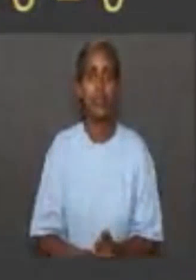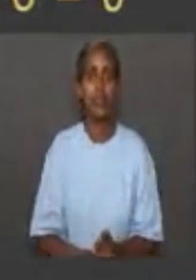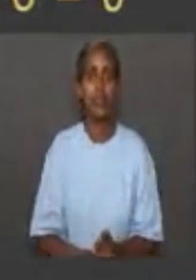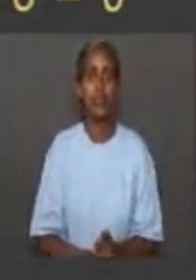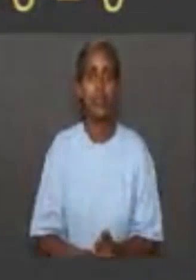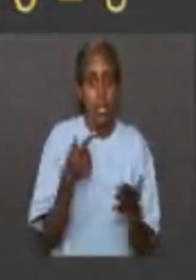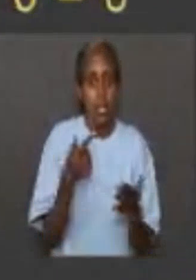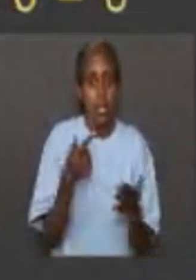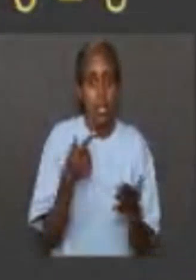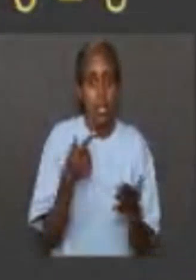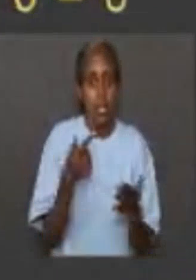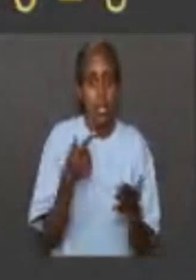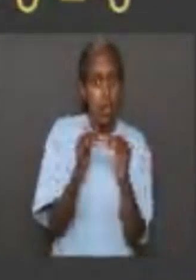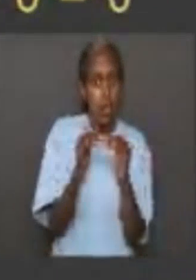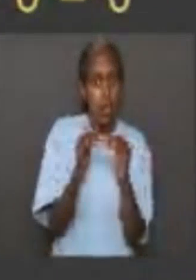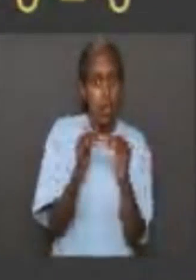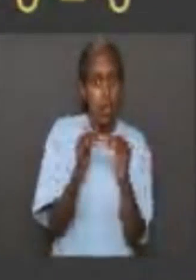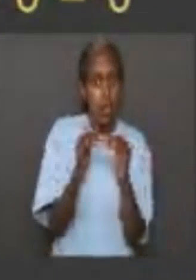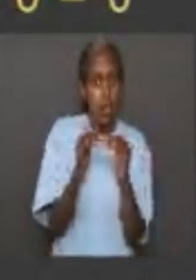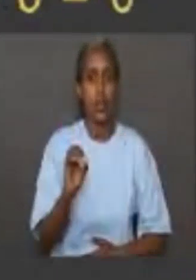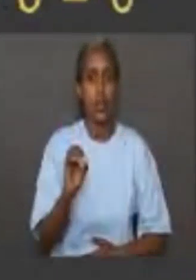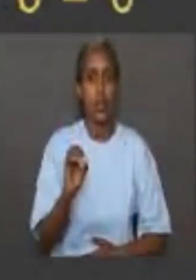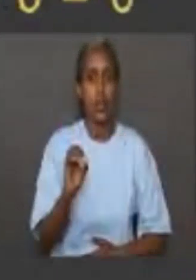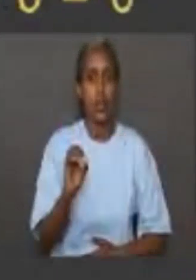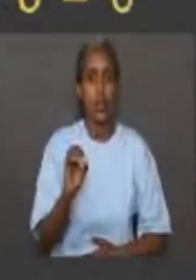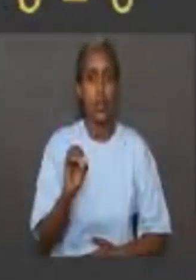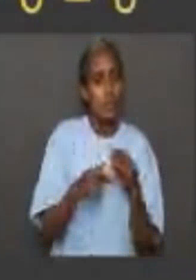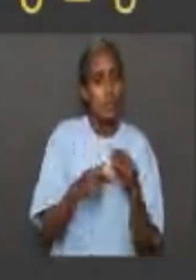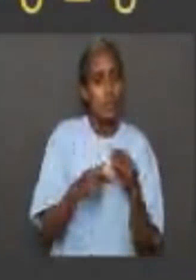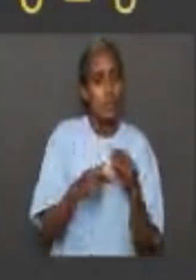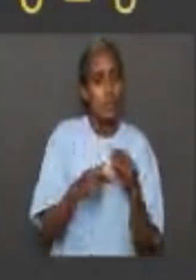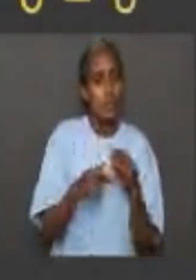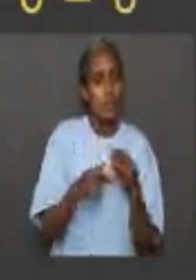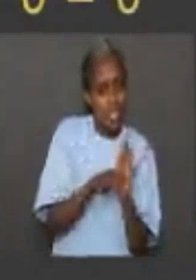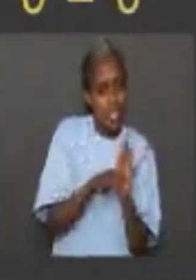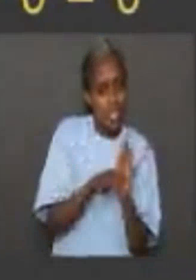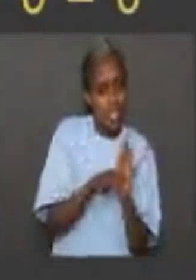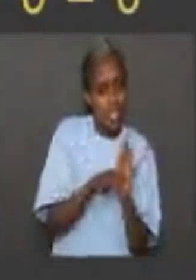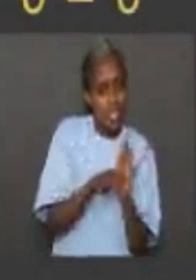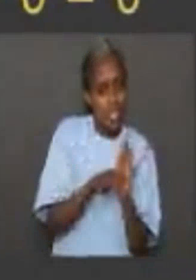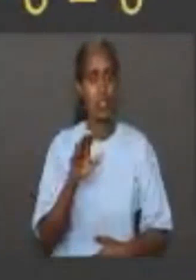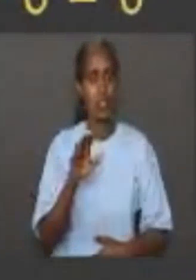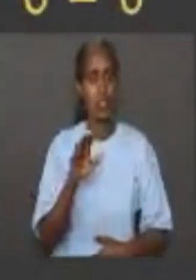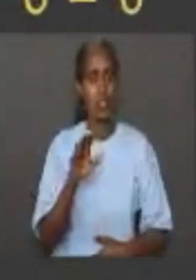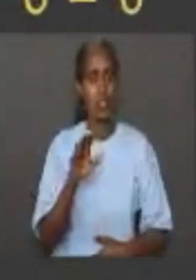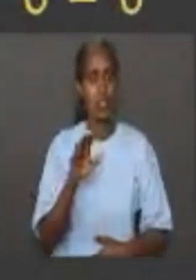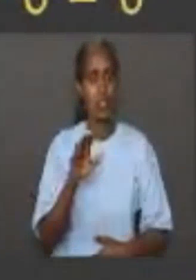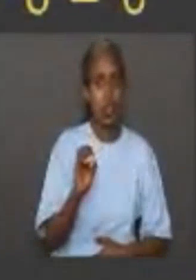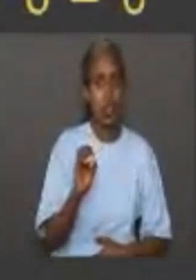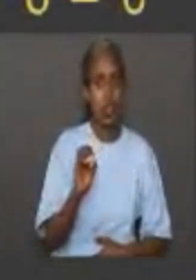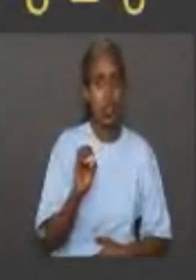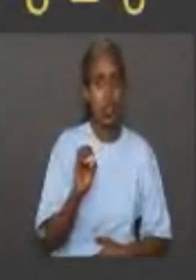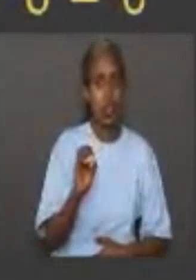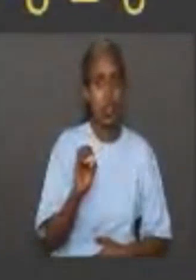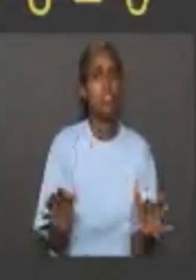This equals 0, so -3 is a 0 of this function.